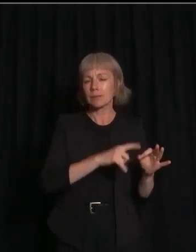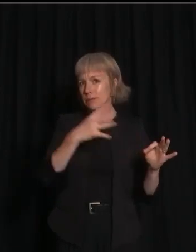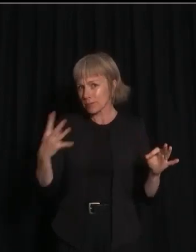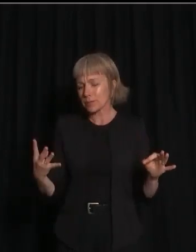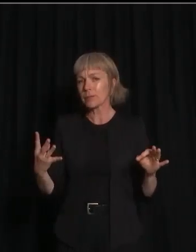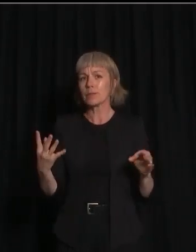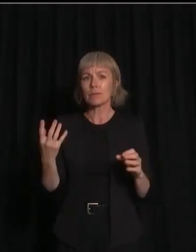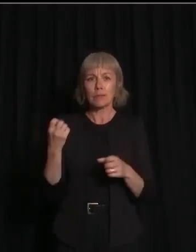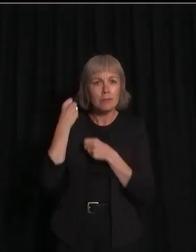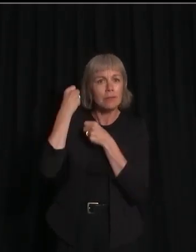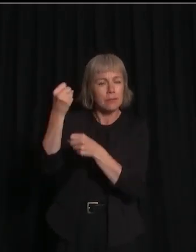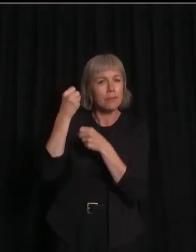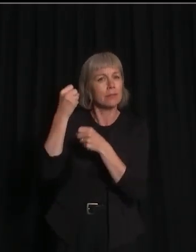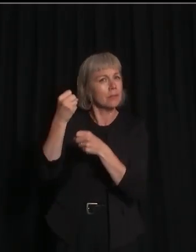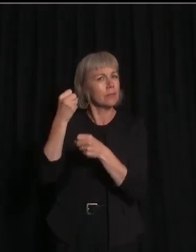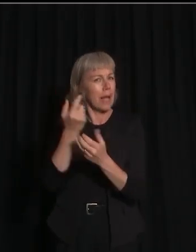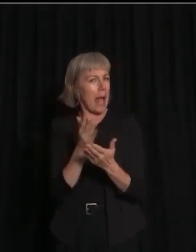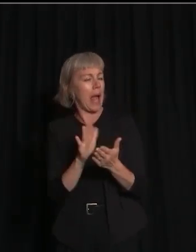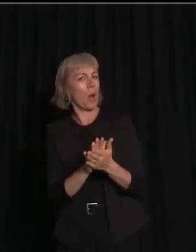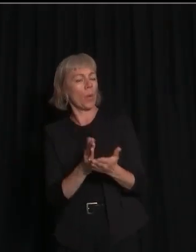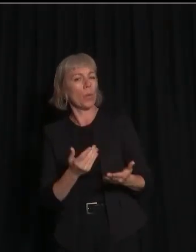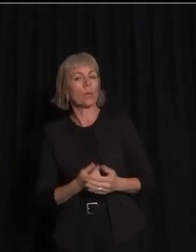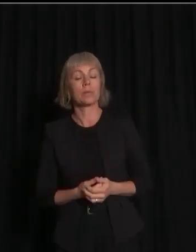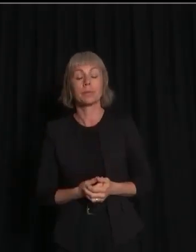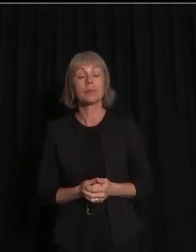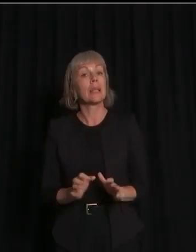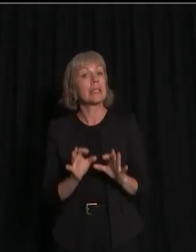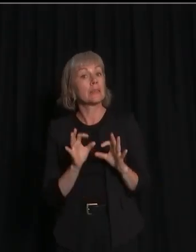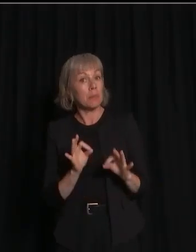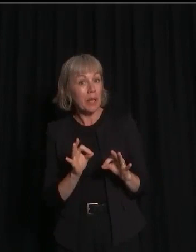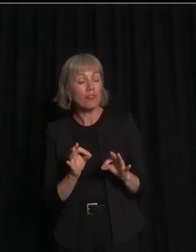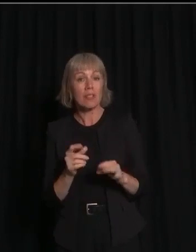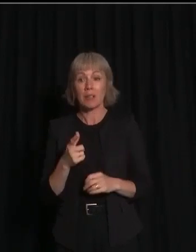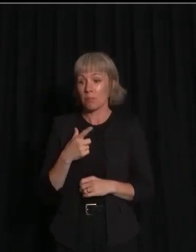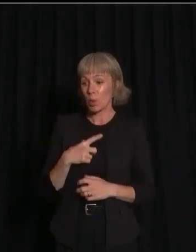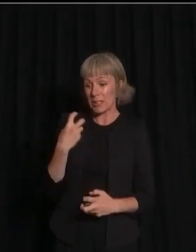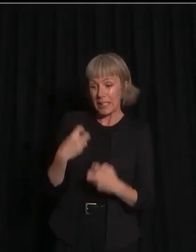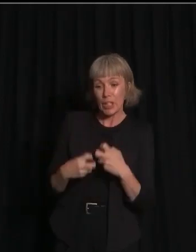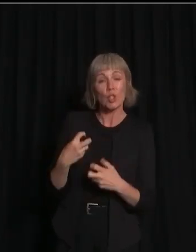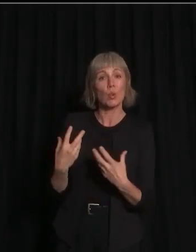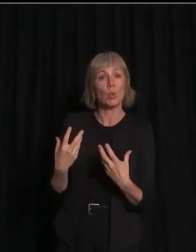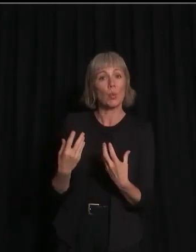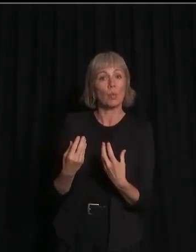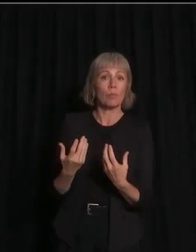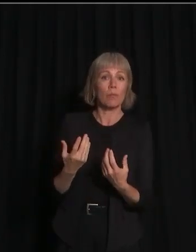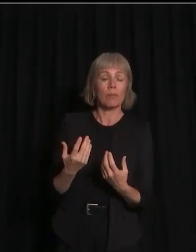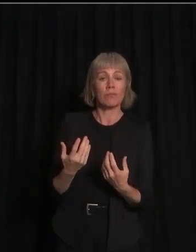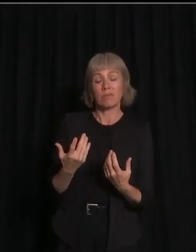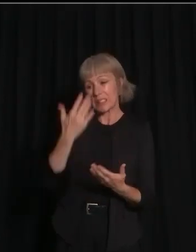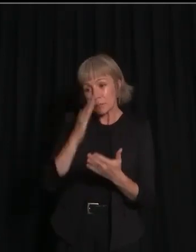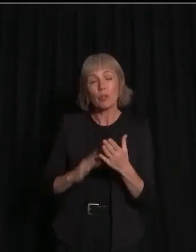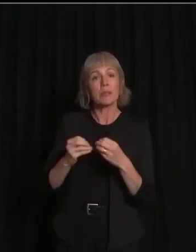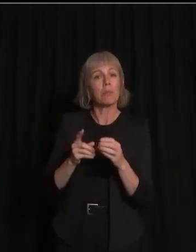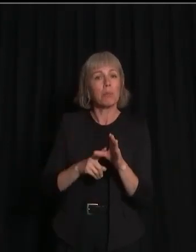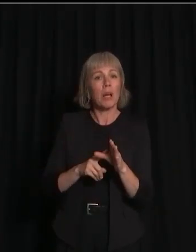LGBTQIA+ movement, particularly in relation to issues faced by indigenous people and people of